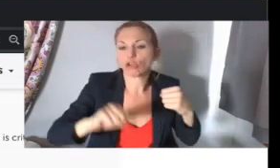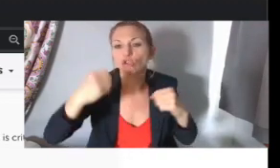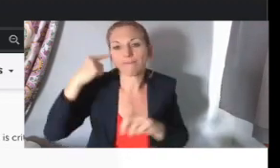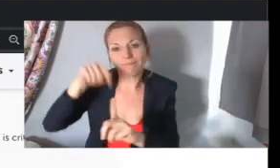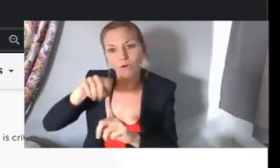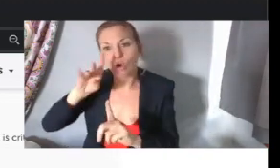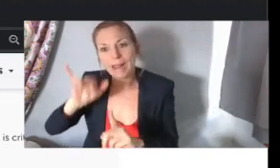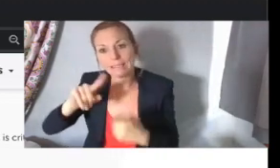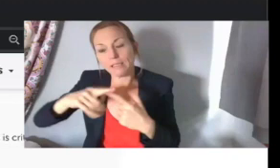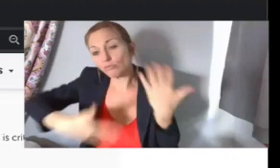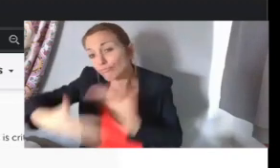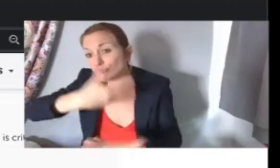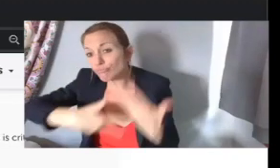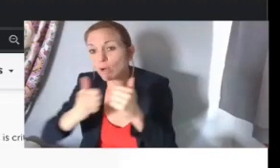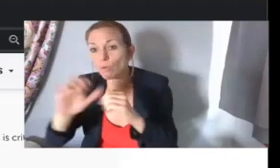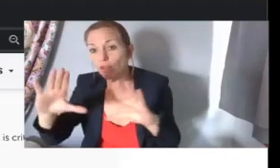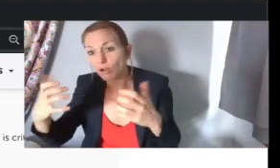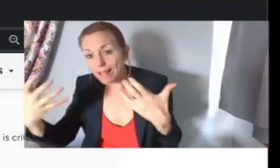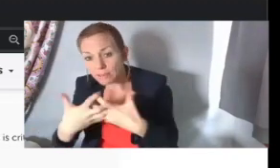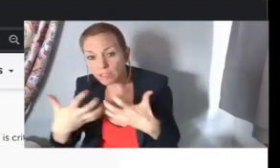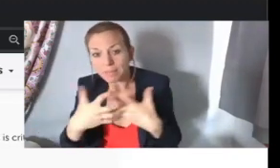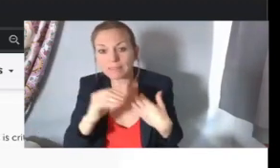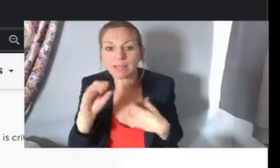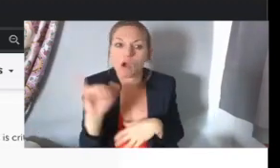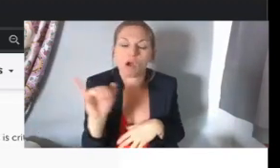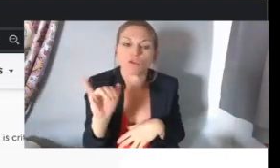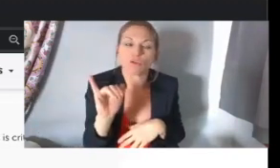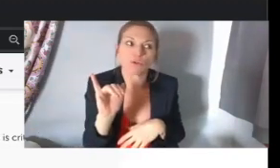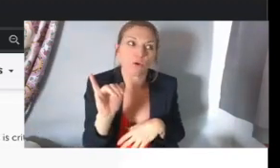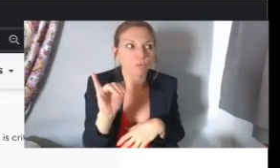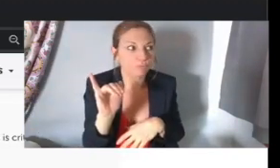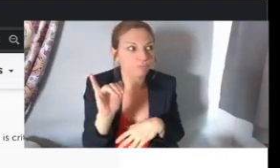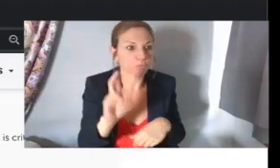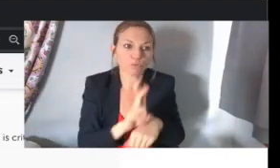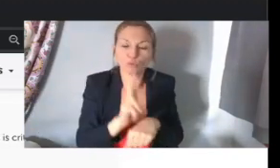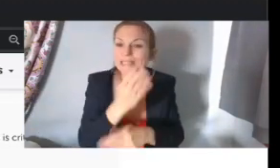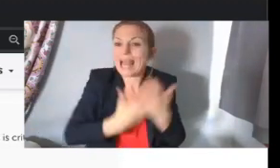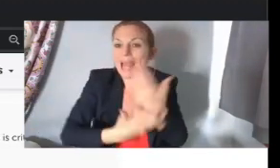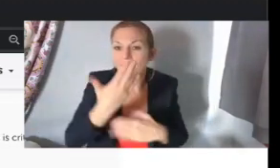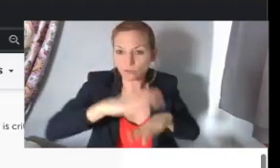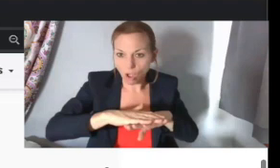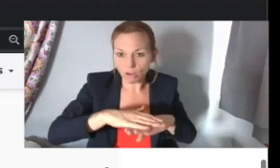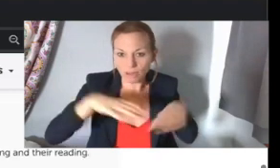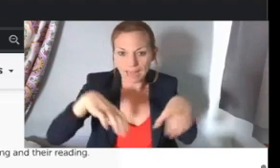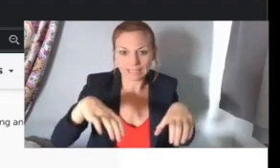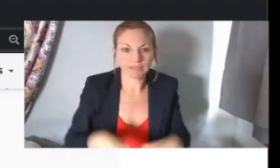the physical nature of the learning supports and make and use hands-on activities.